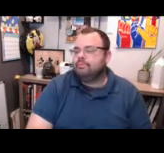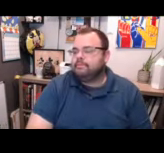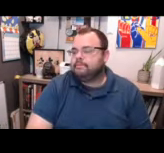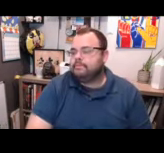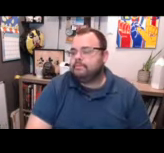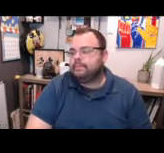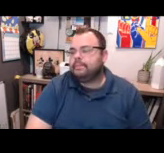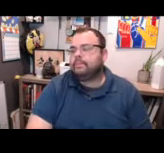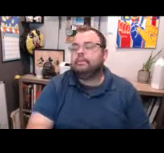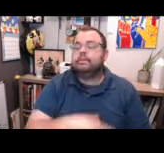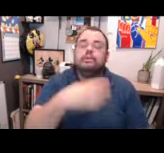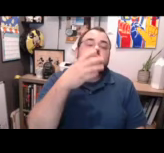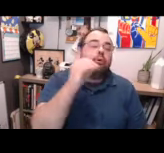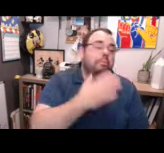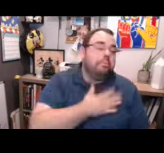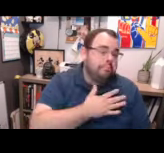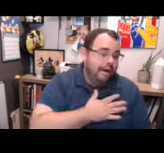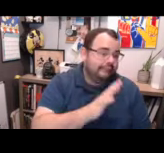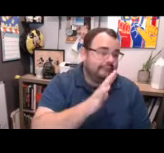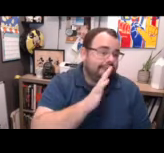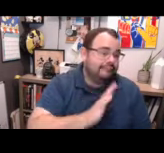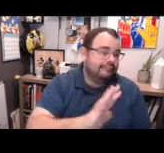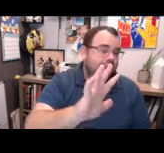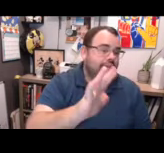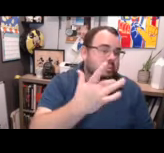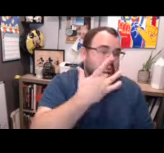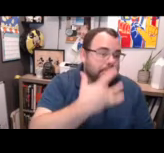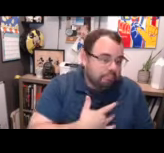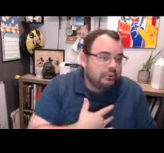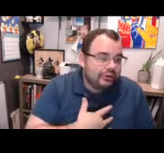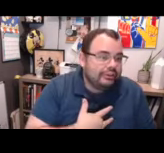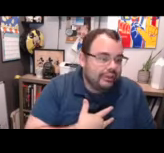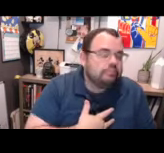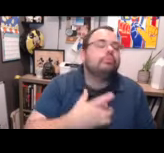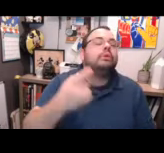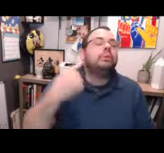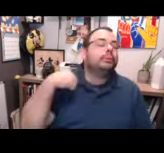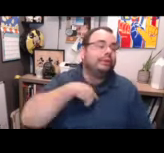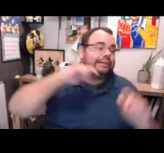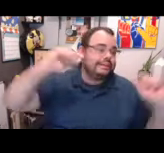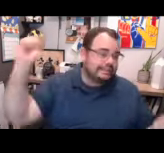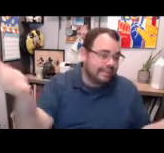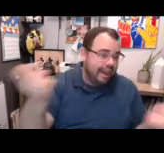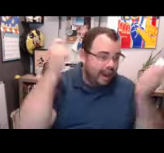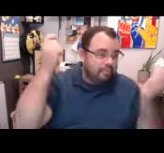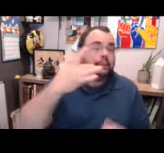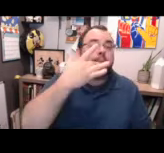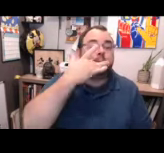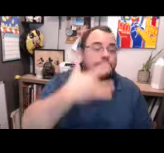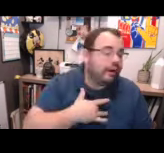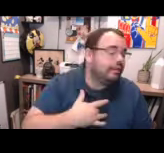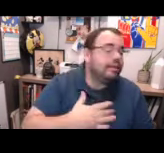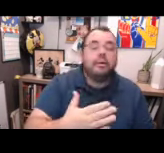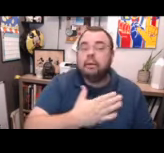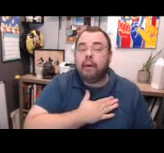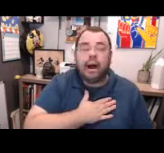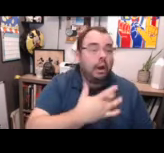it doesn't help me because it just amplifies what I do hear, which I don't hear. So this was a birthday. They